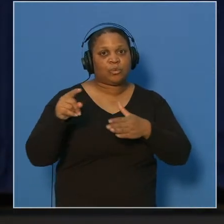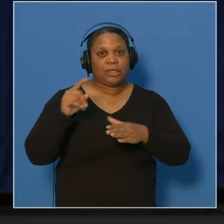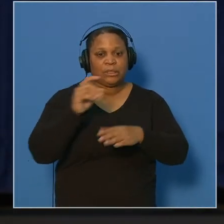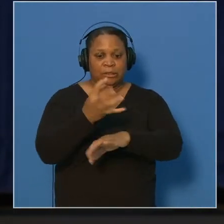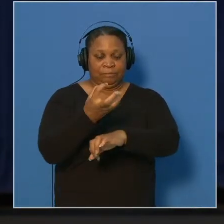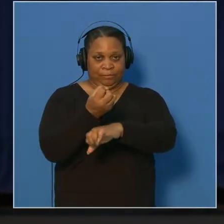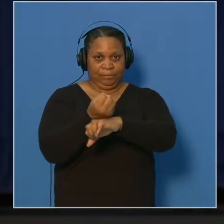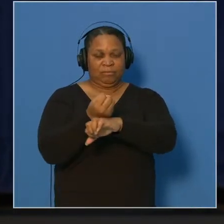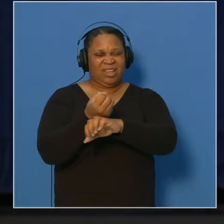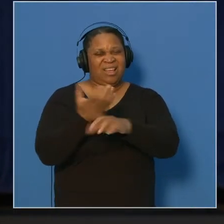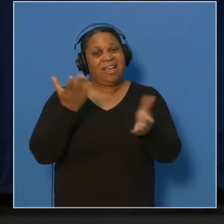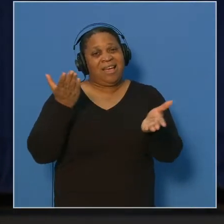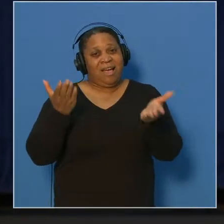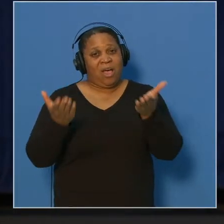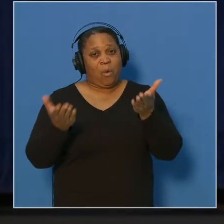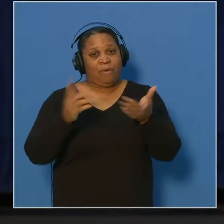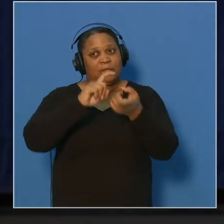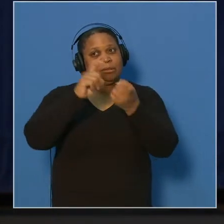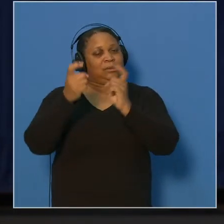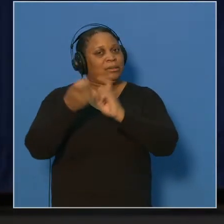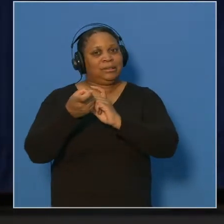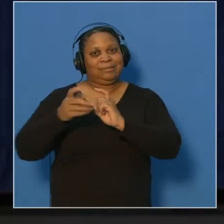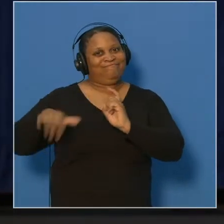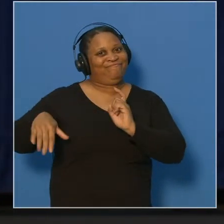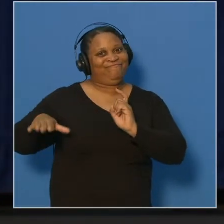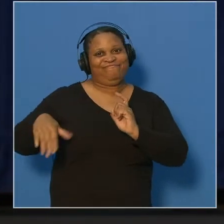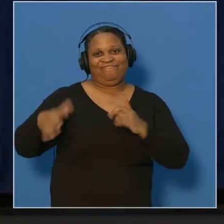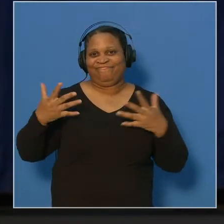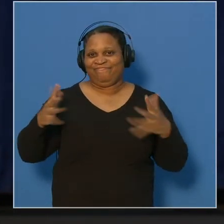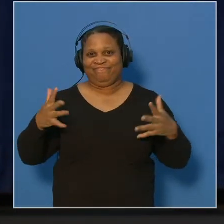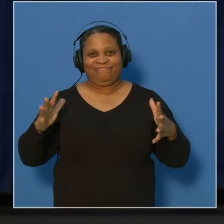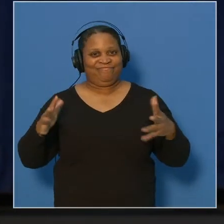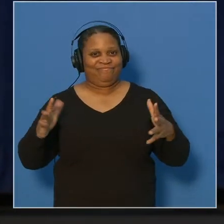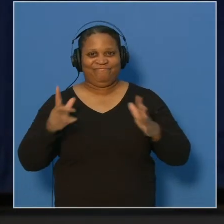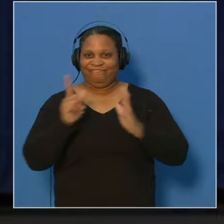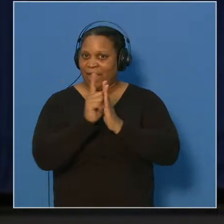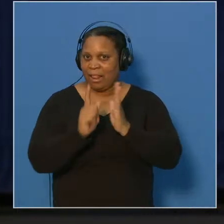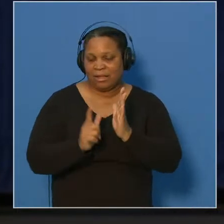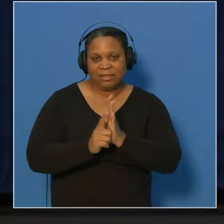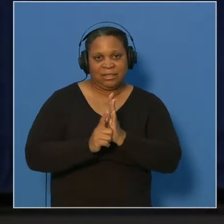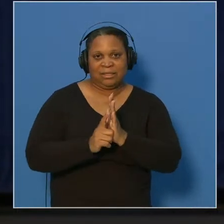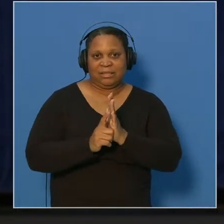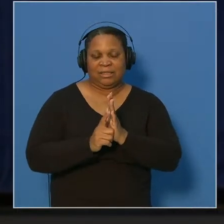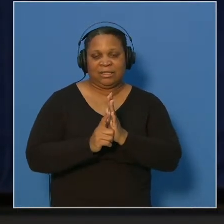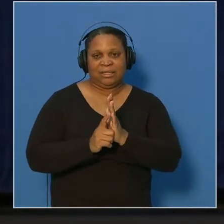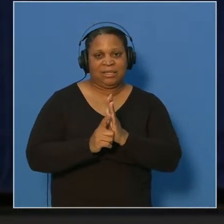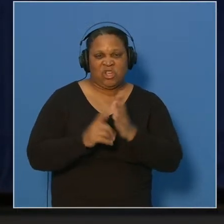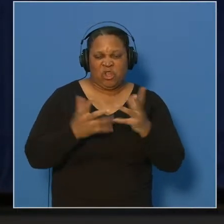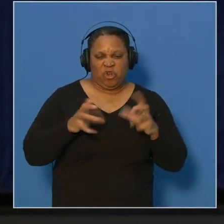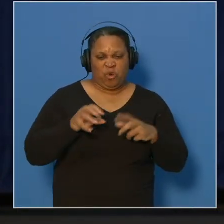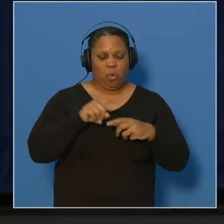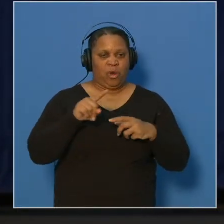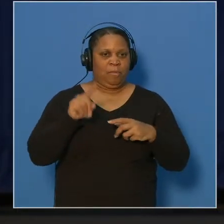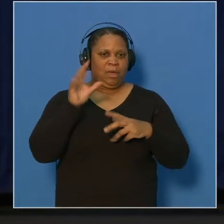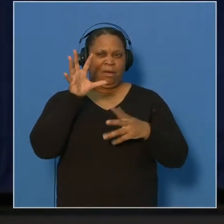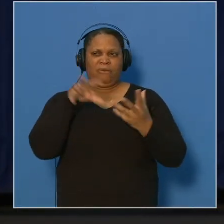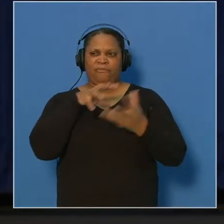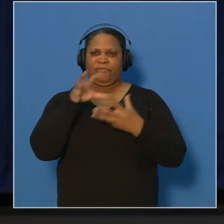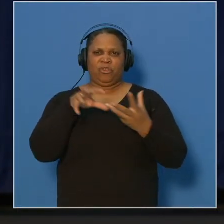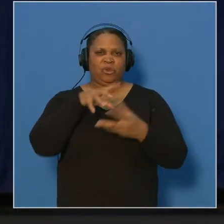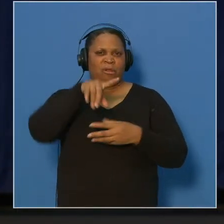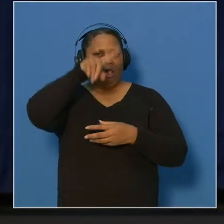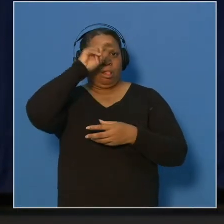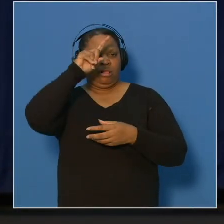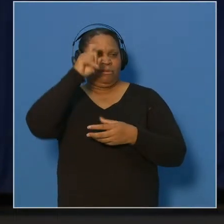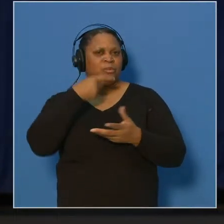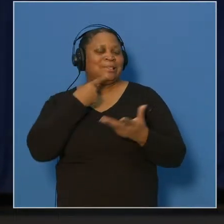place. However, these changes have not yet been completed legislatively, and we do not want there to be any confusion between what is said